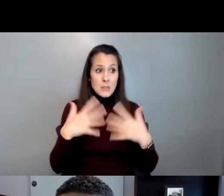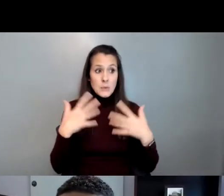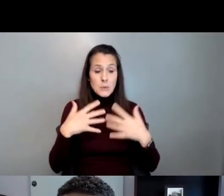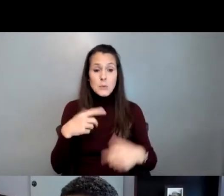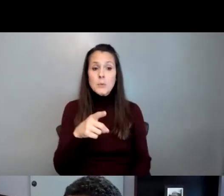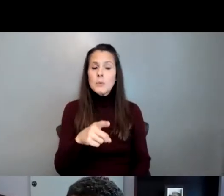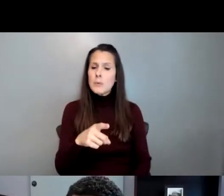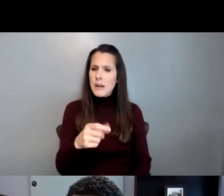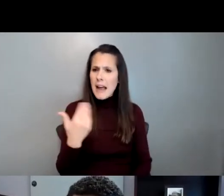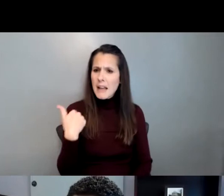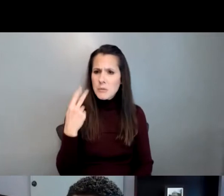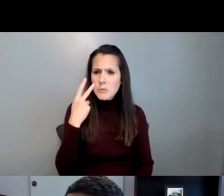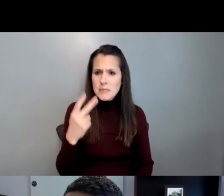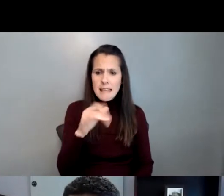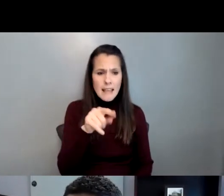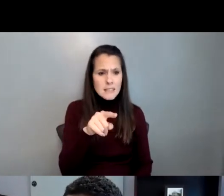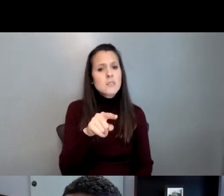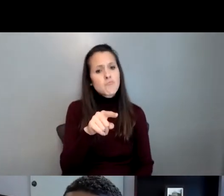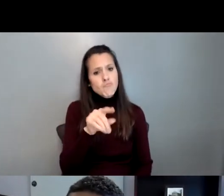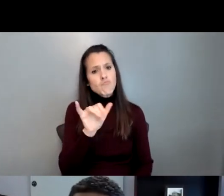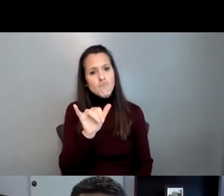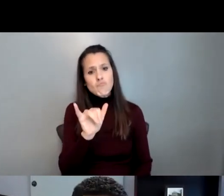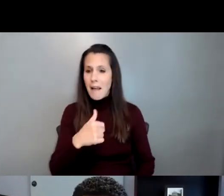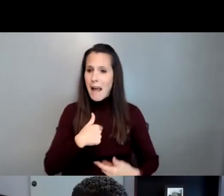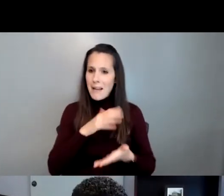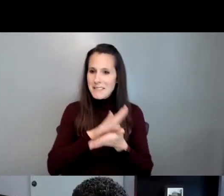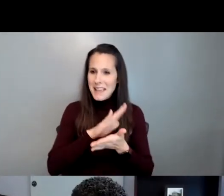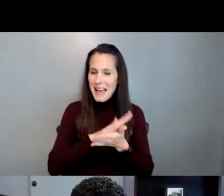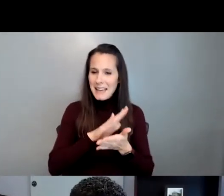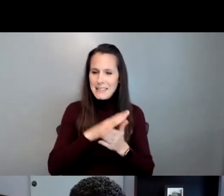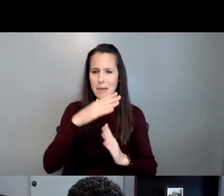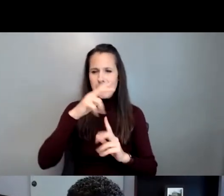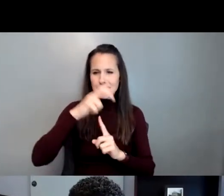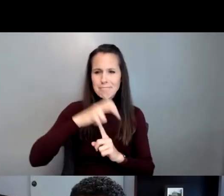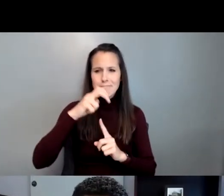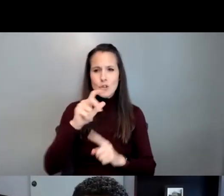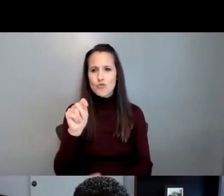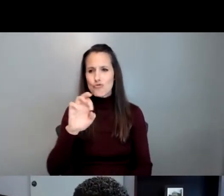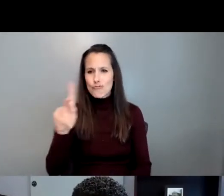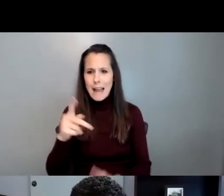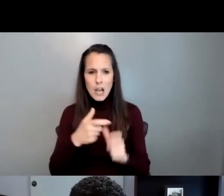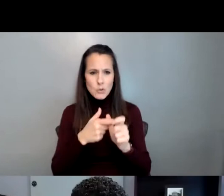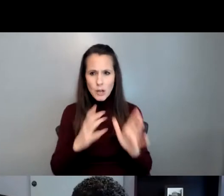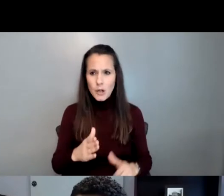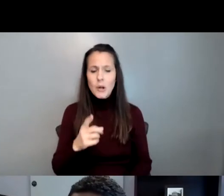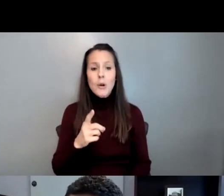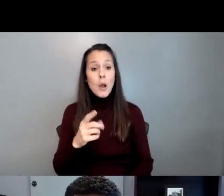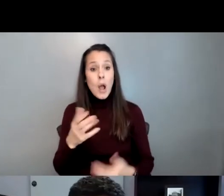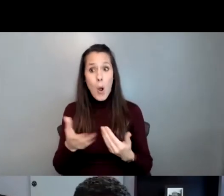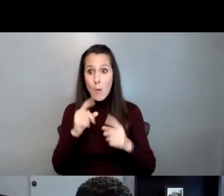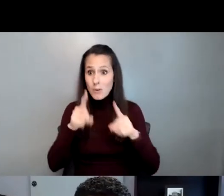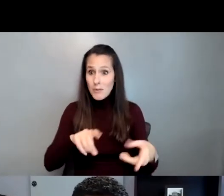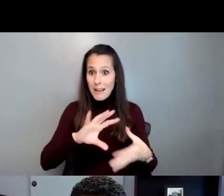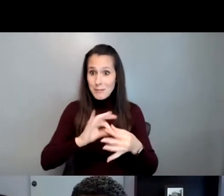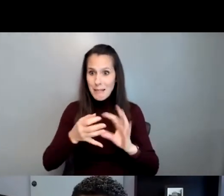see as what was valuable. So as I said, I was an academic All-American track athlete that almost went to the Olympics, that used to jump and leap